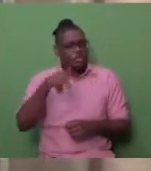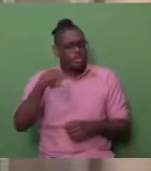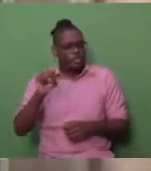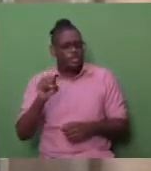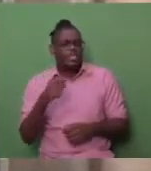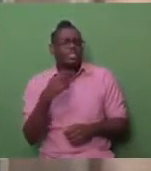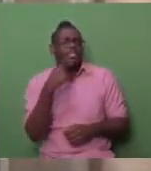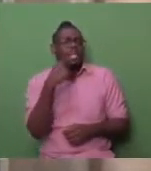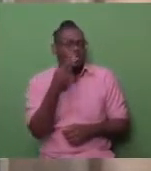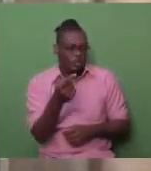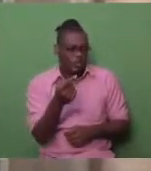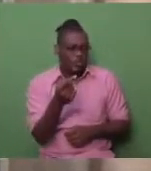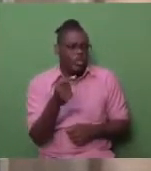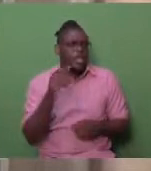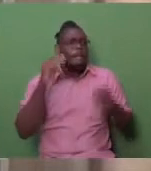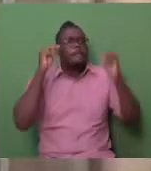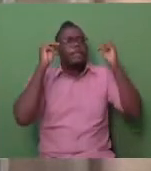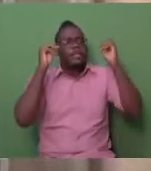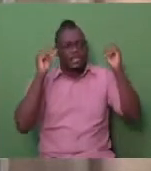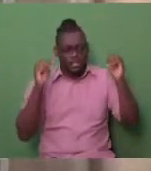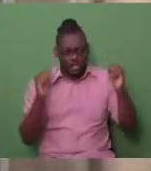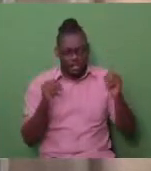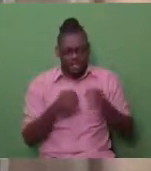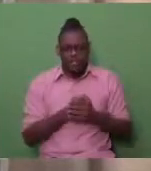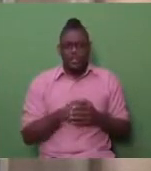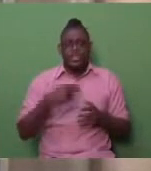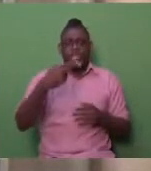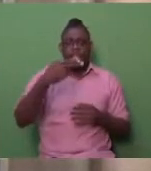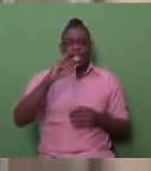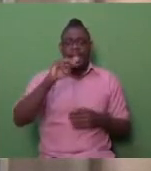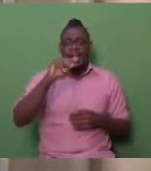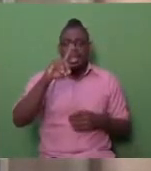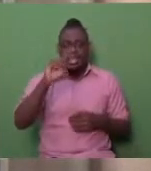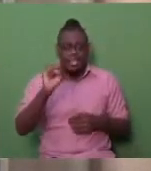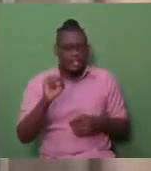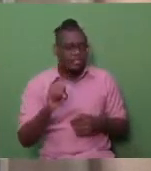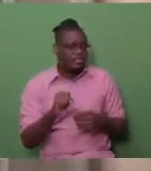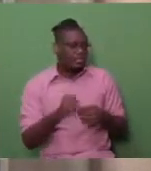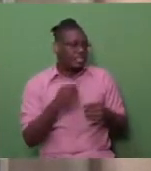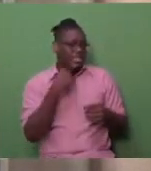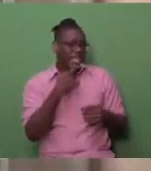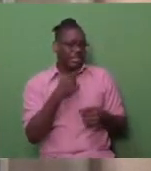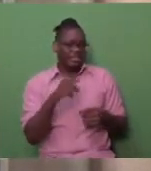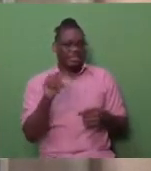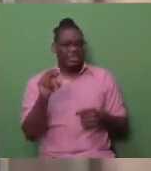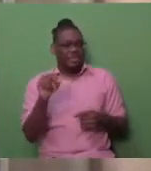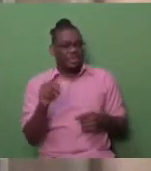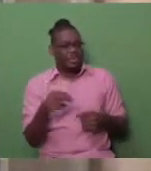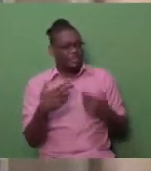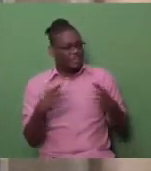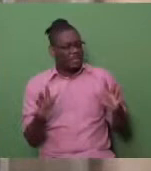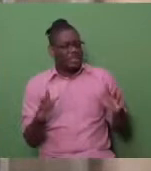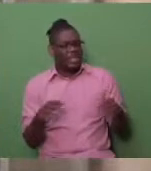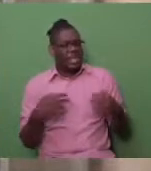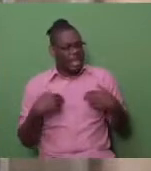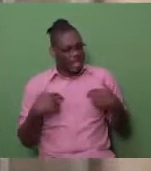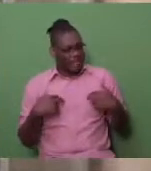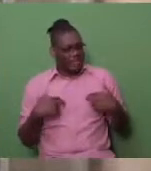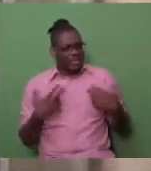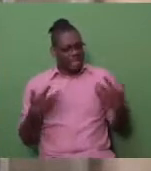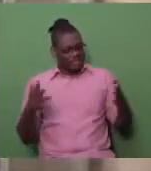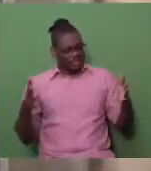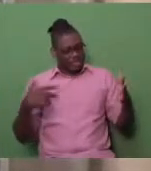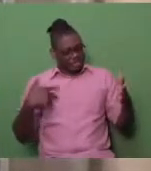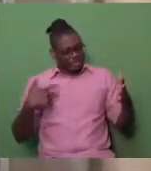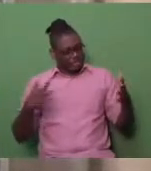no, we have that already. We have that already. What we have is a very small private